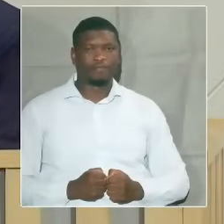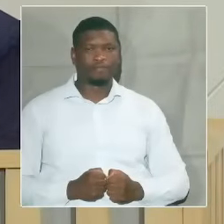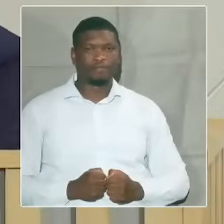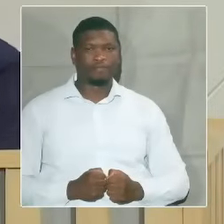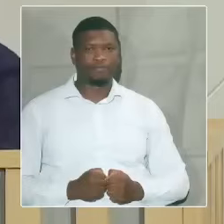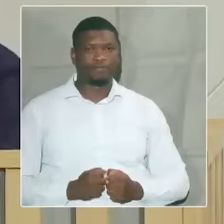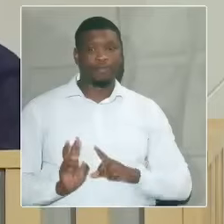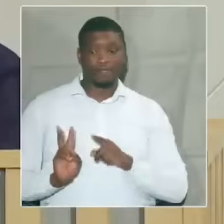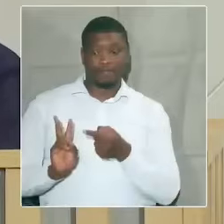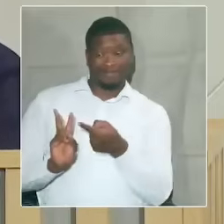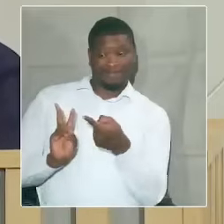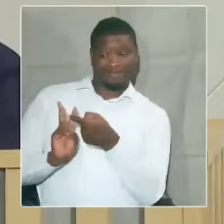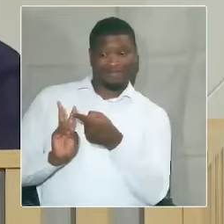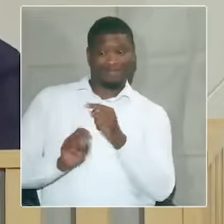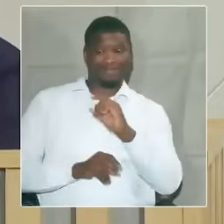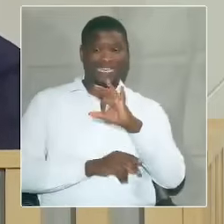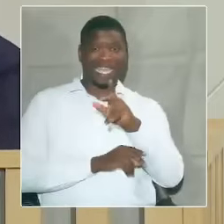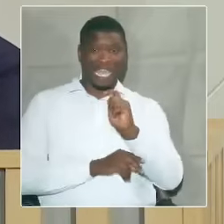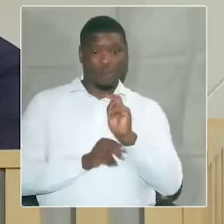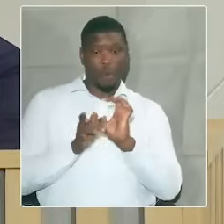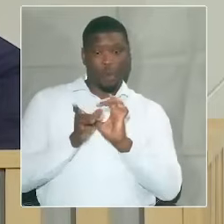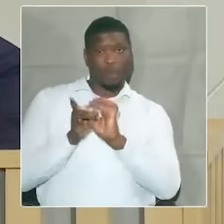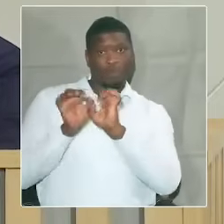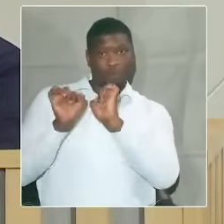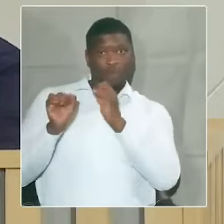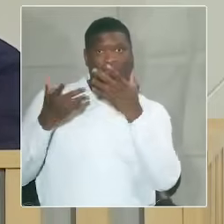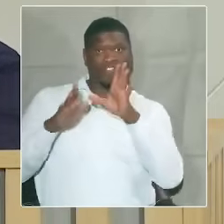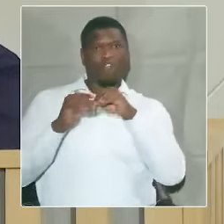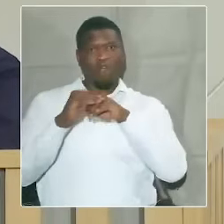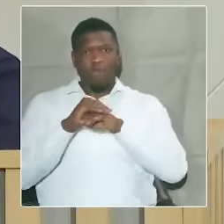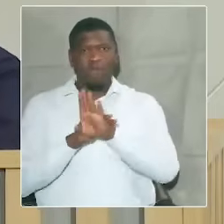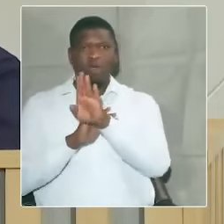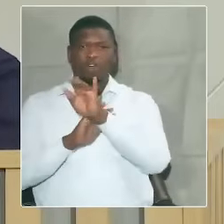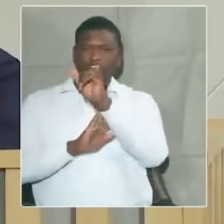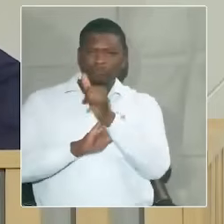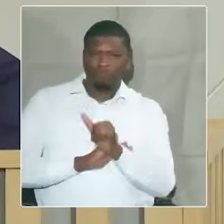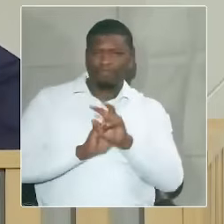Yeah, the operation conducted at Mr. Matlala's house,